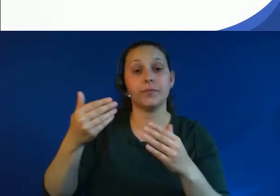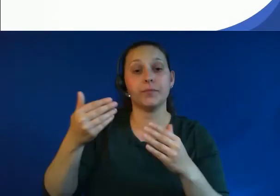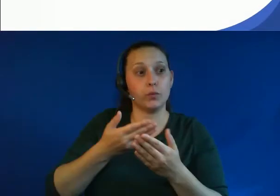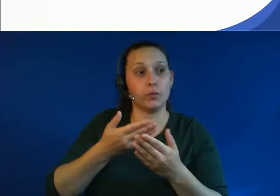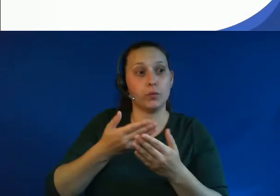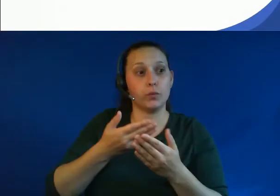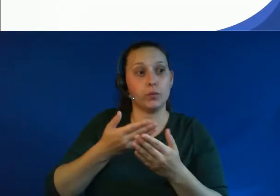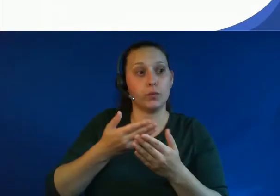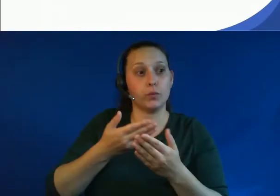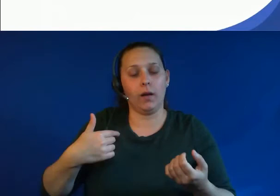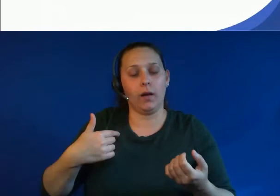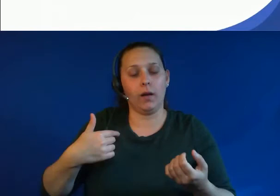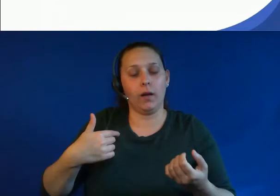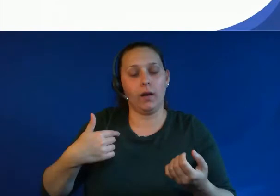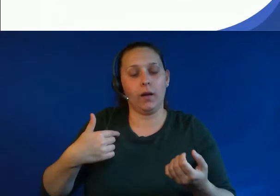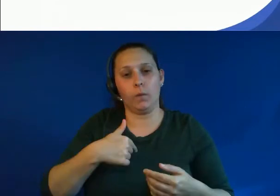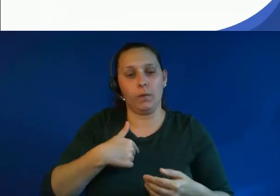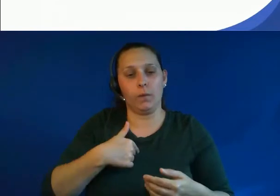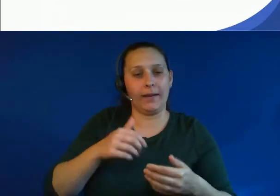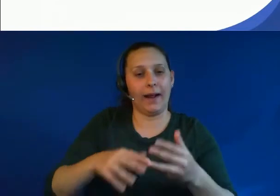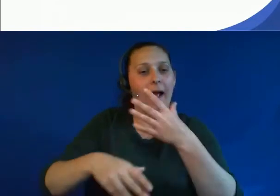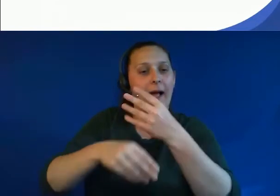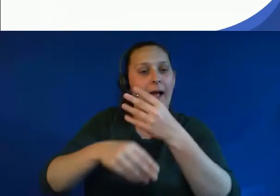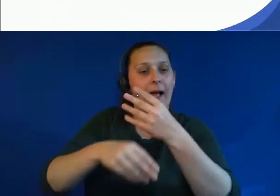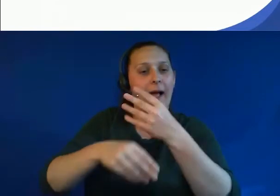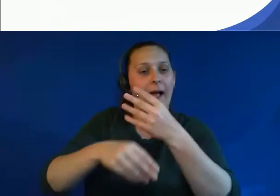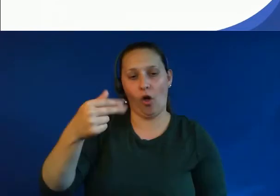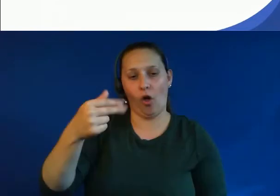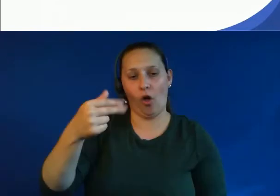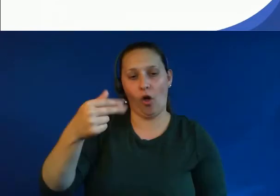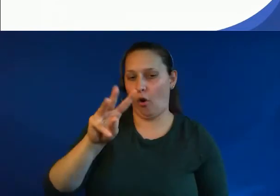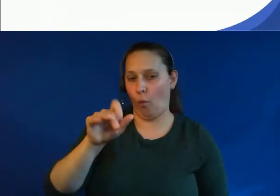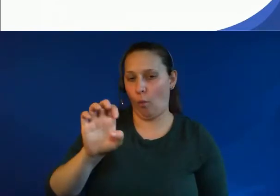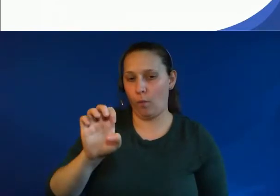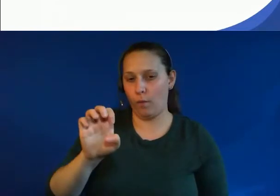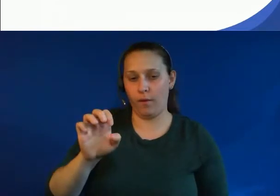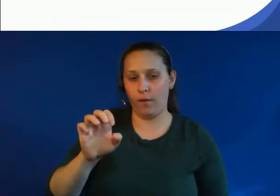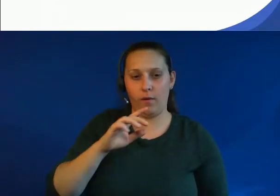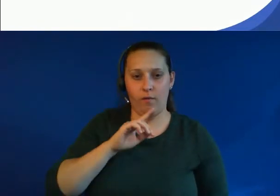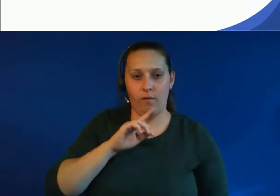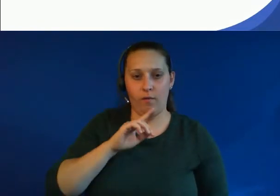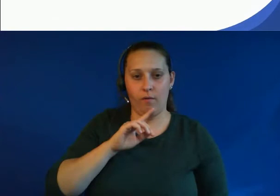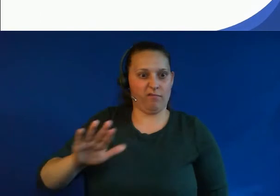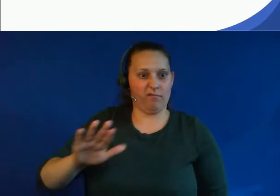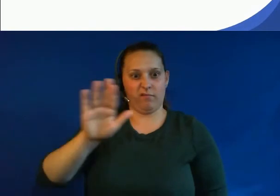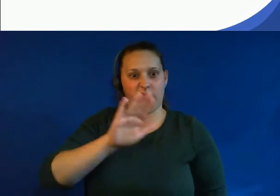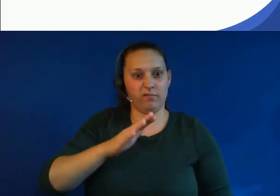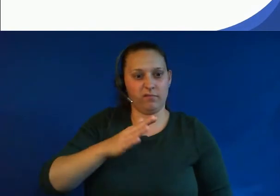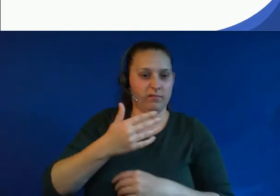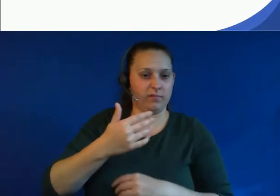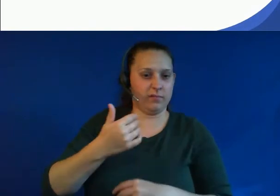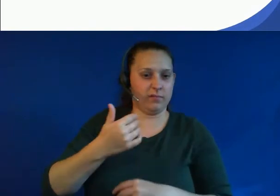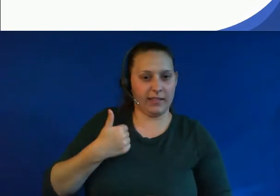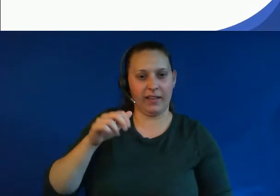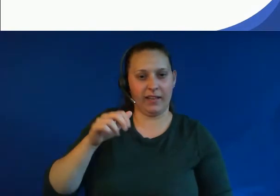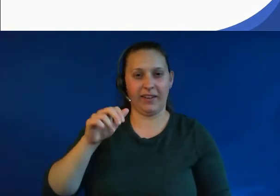in is in very rarely in any optometry practice in the country because of how new and really expensive it